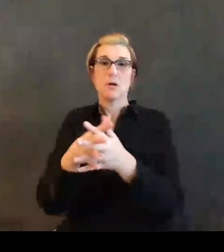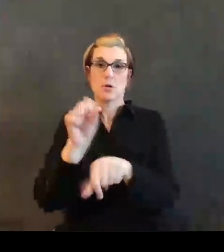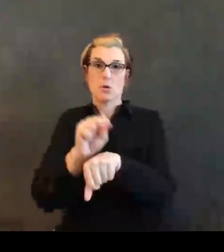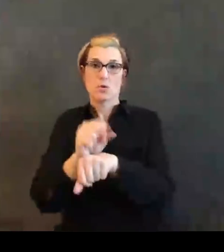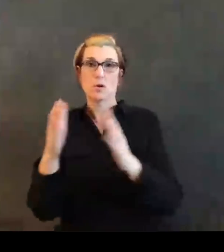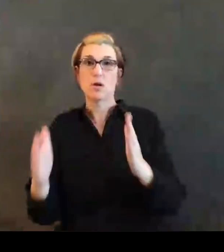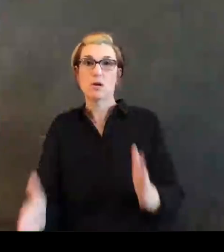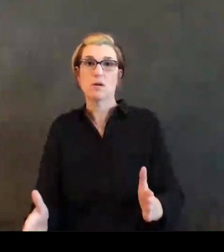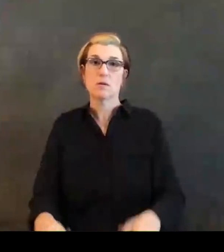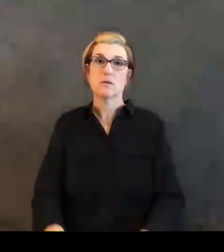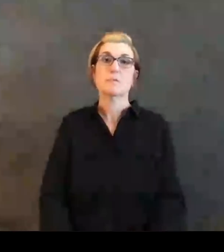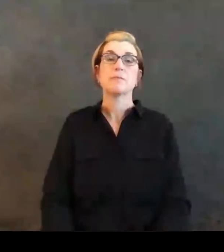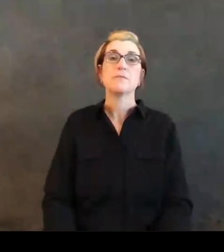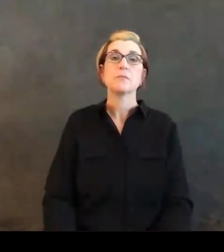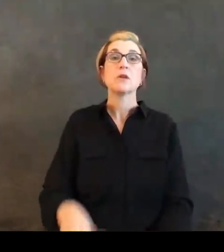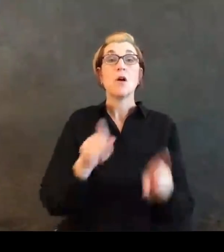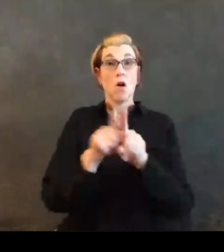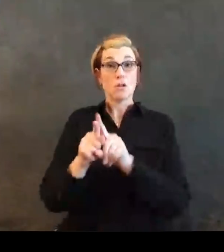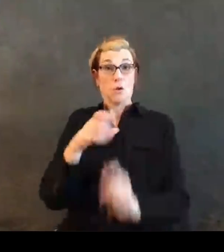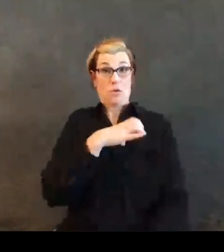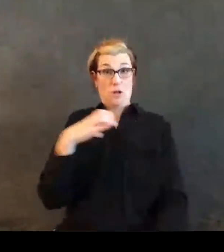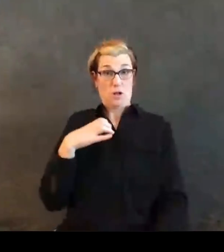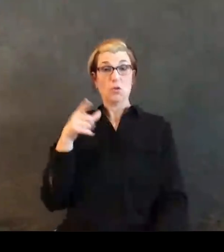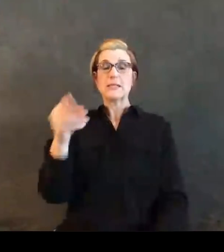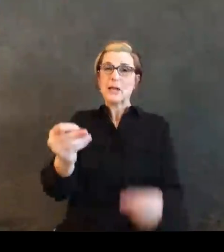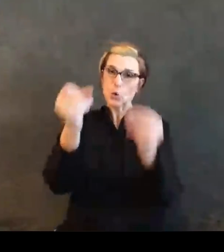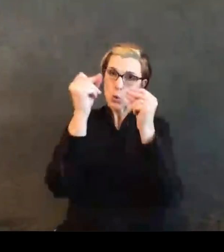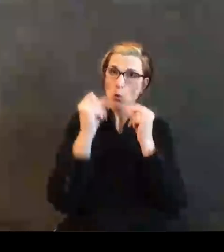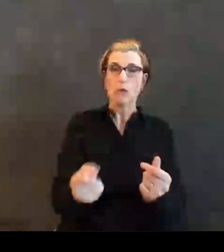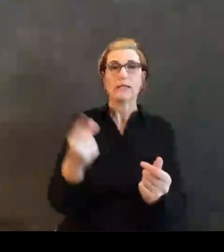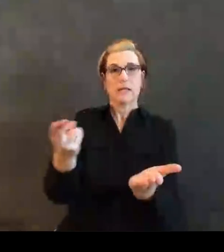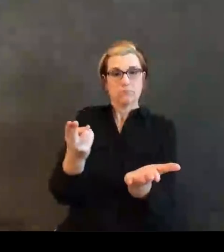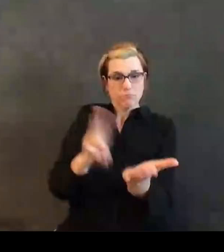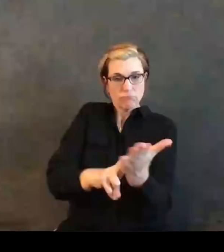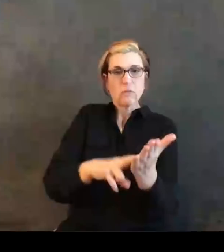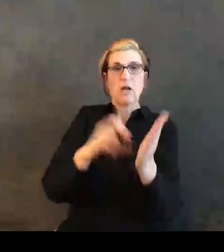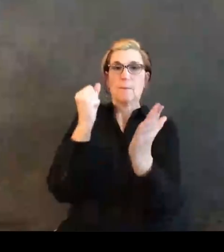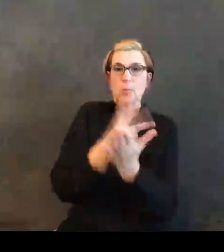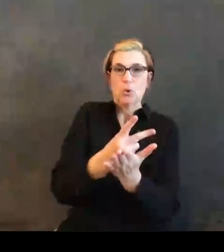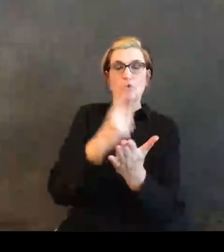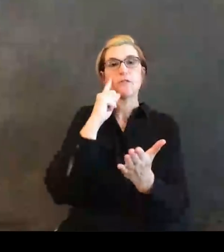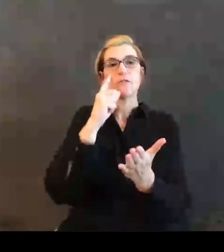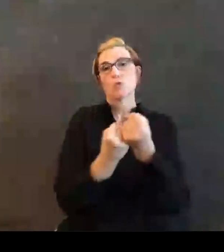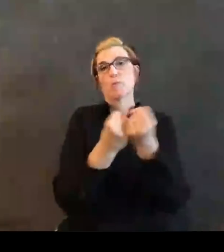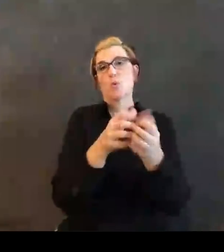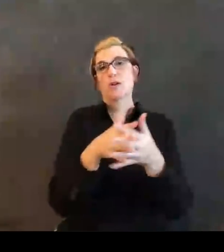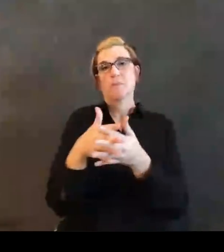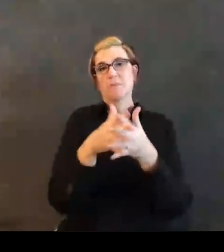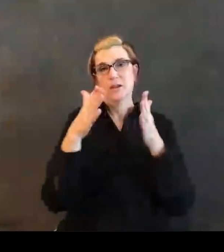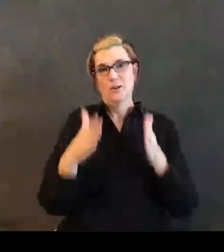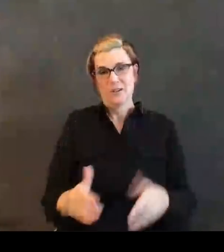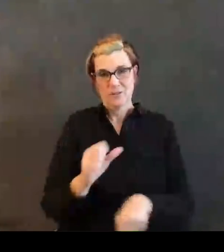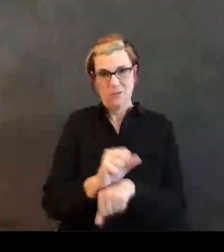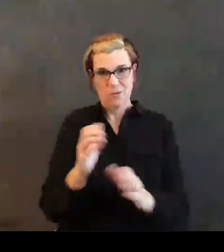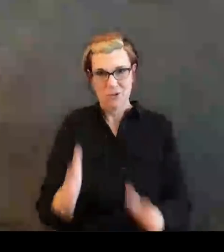swiftly to protect hardworking Americans in business in this unprecedented situation. Thank you very much, Steve. Great